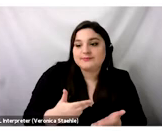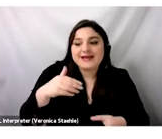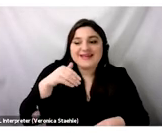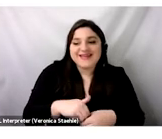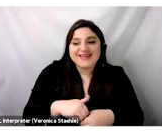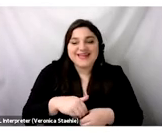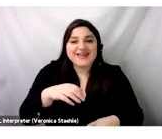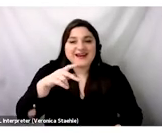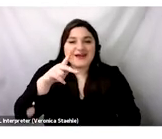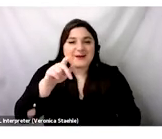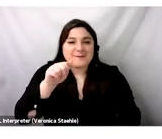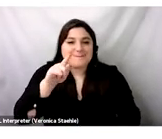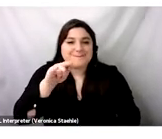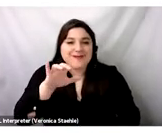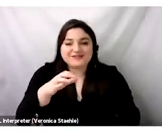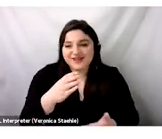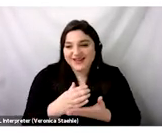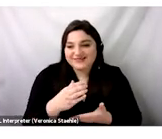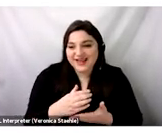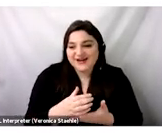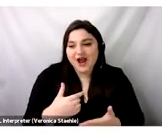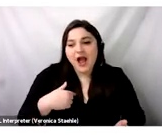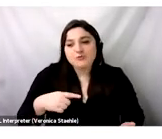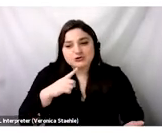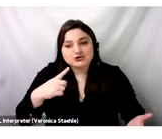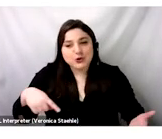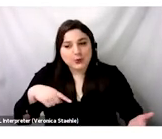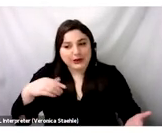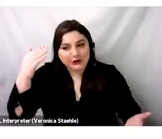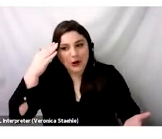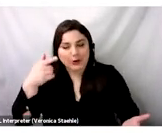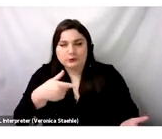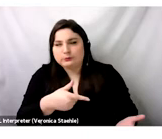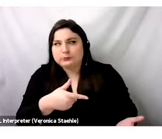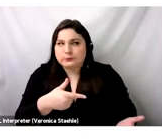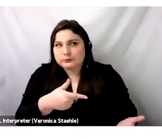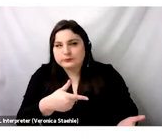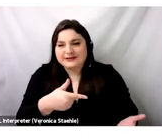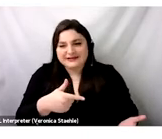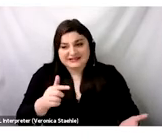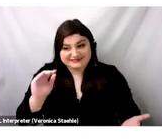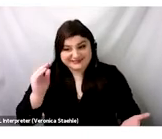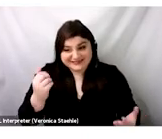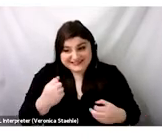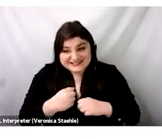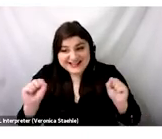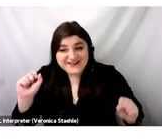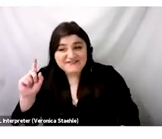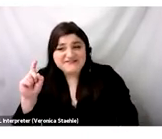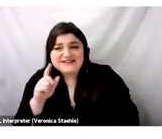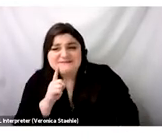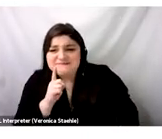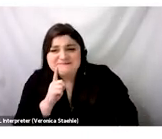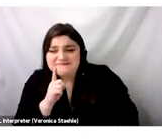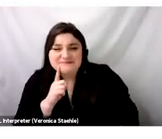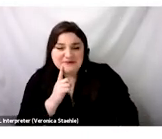I hope we all are kind of conscious of like, is that safe? You know, like, I feel like there's something happening. Maybe it's leaching.